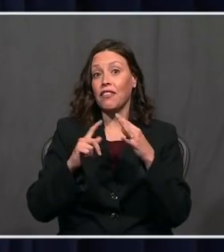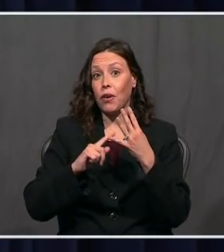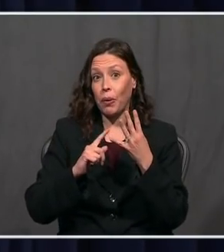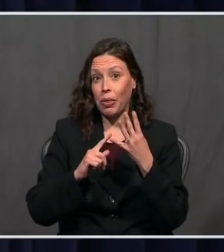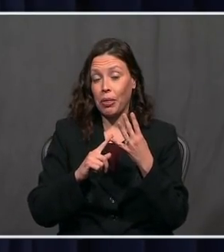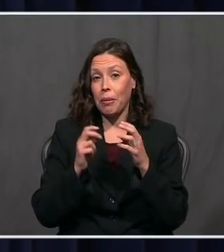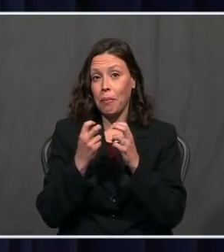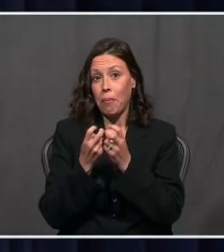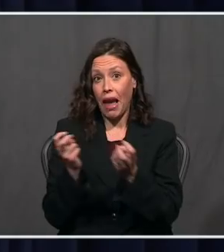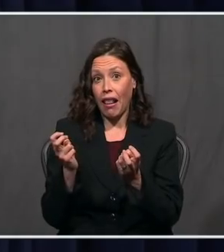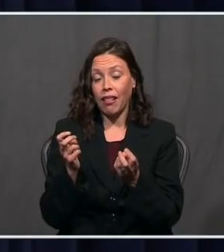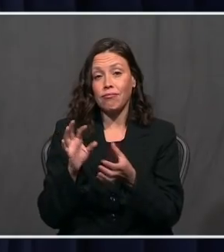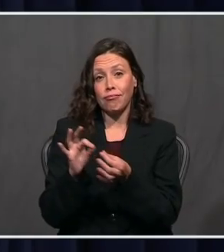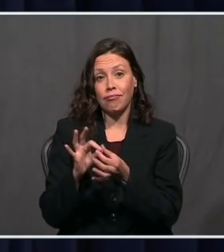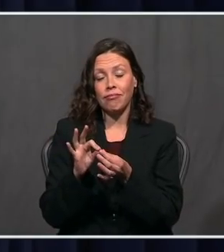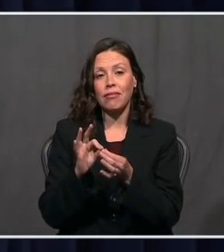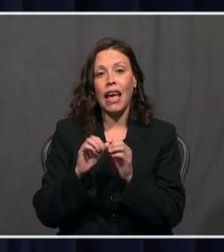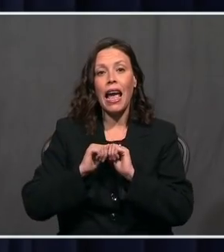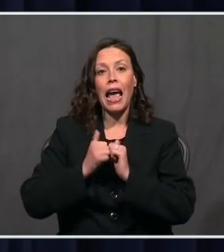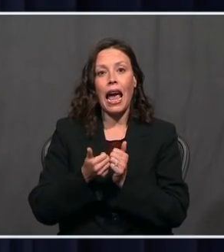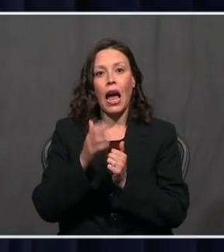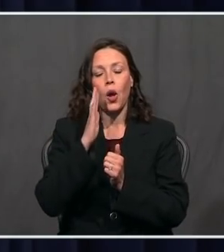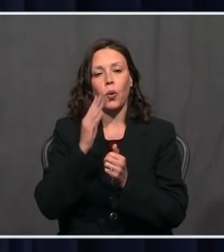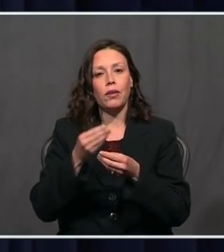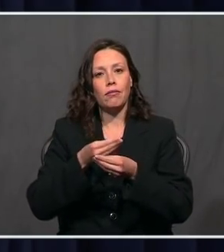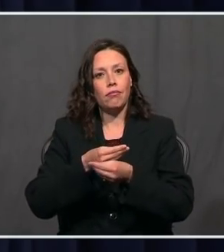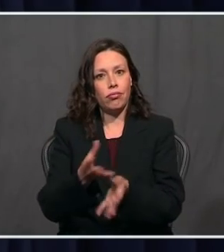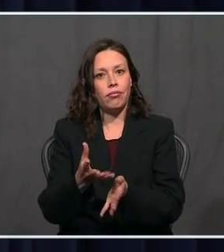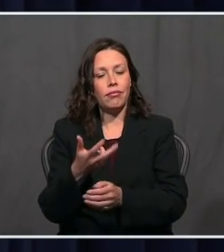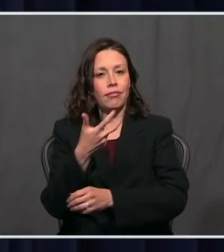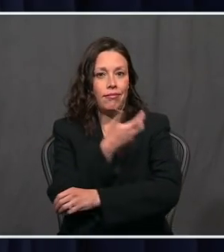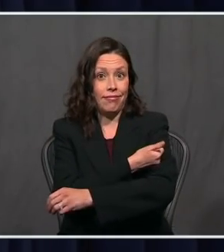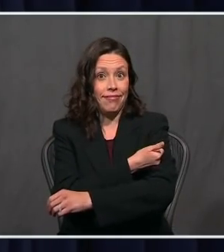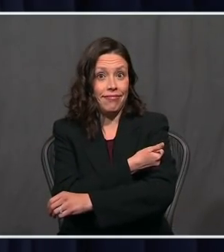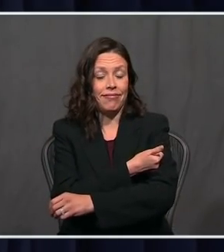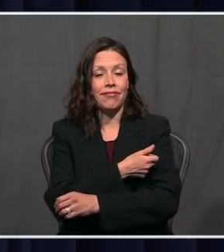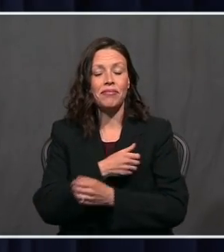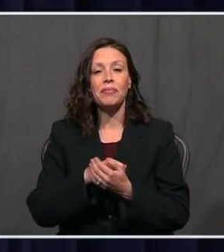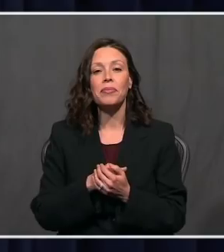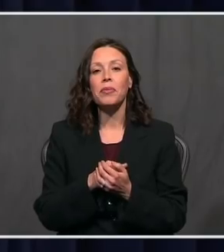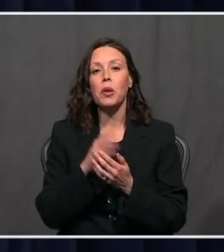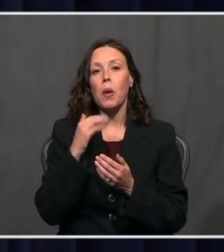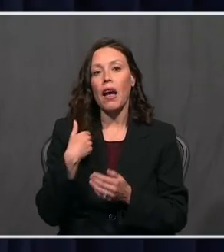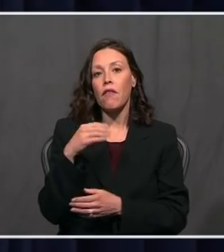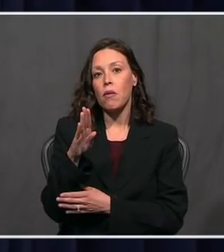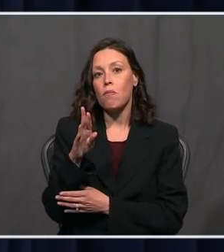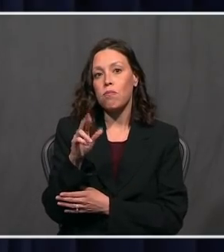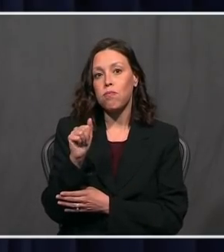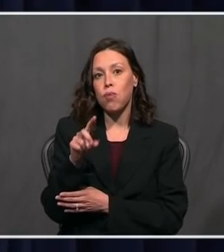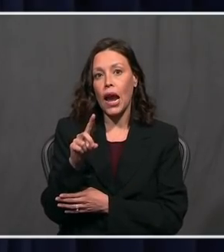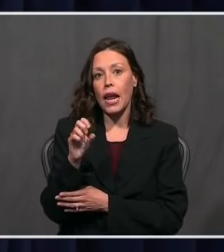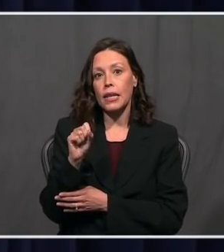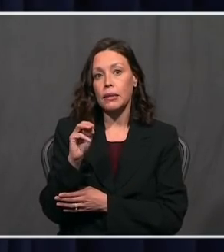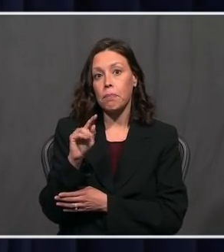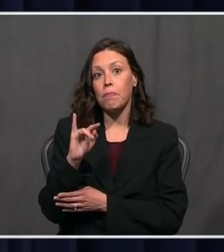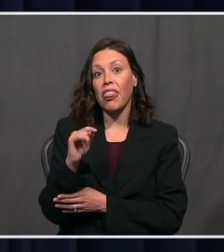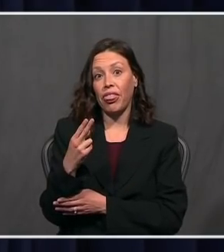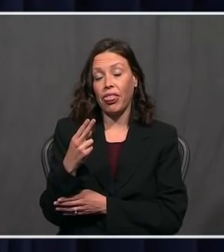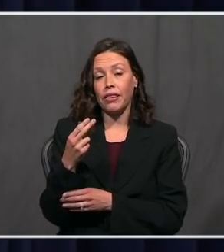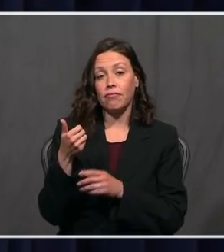the vaccines are going to be administered. And for that, we're going to turn to Brad Smith, who's another Operation Warp